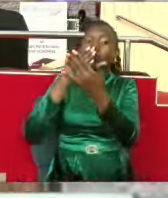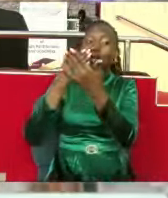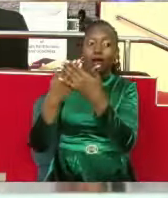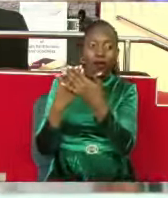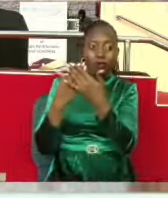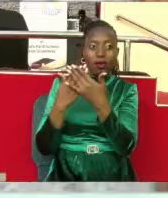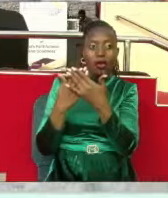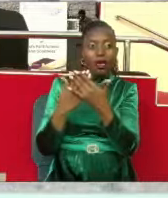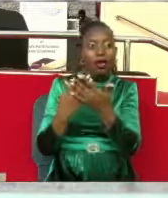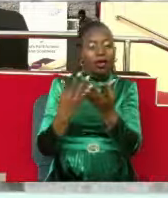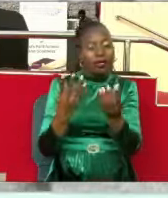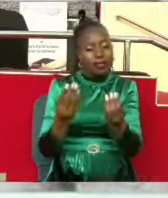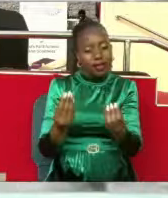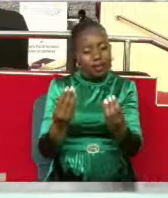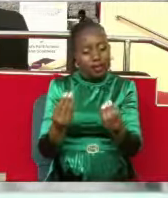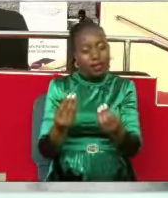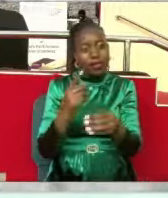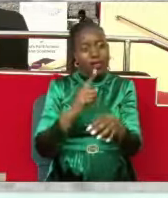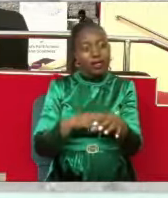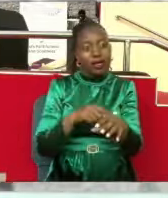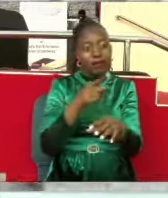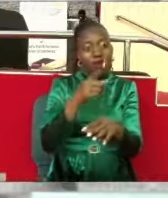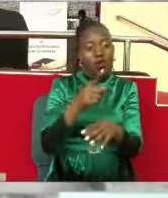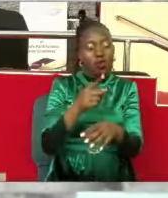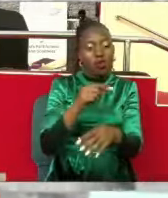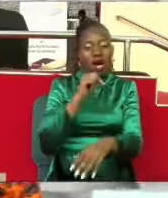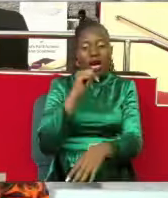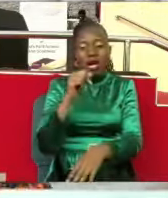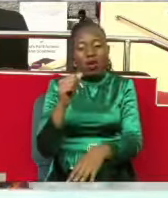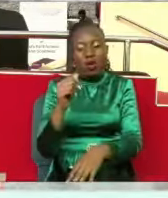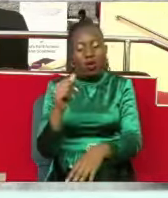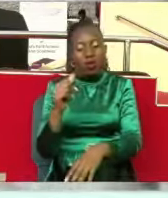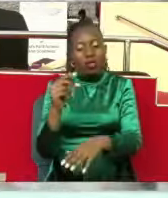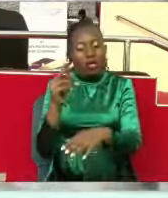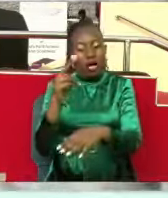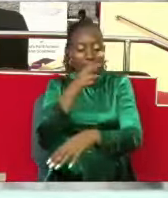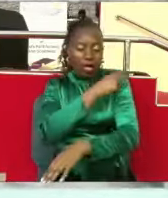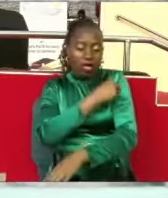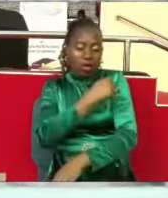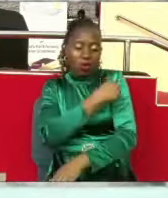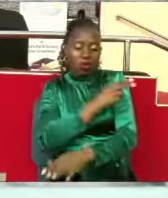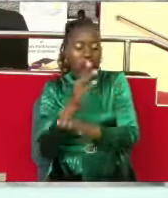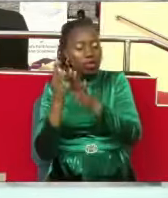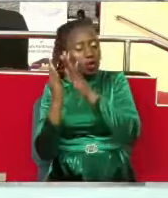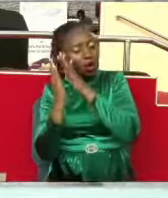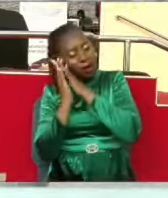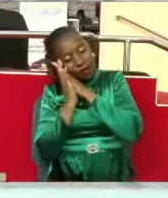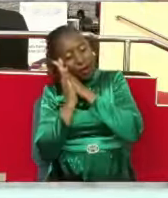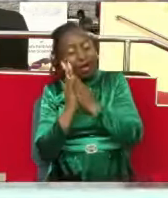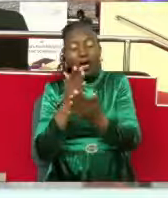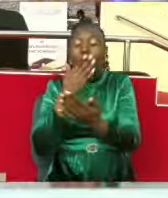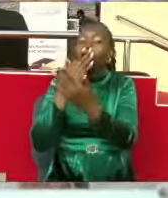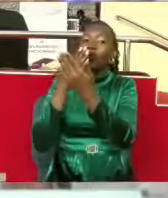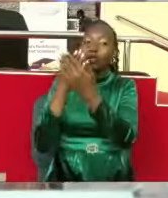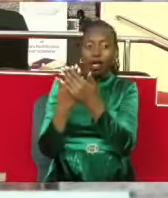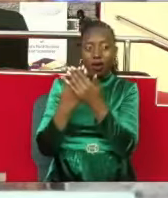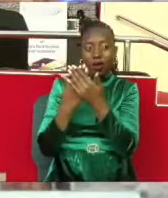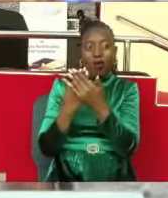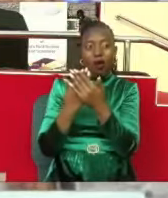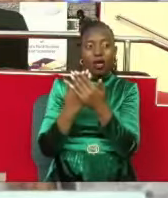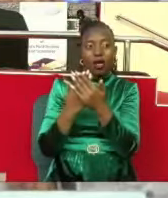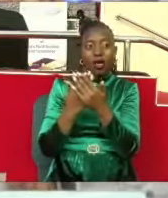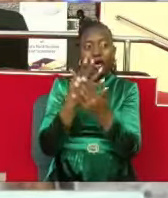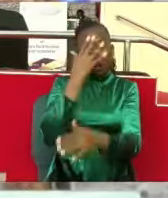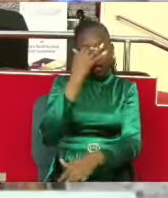nimshukuru Mungu. It's very easy when I'm not admitted in the hospital to thank the Lord. Ni rahisi kama niko na afya naweza mshukuru Mungu. That is what I'd call